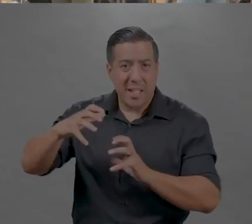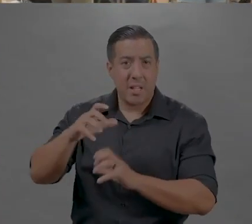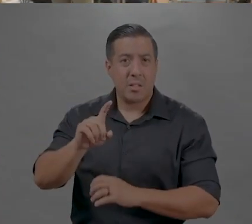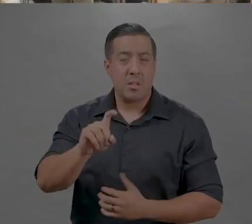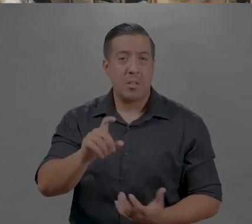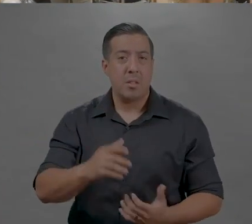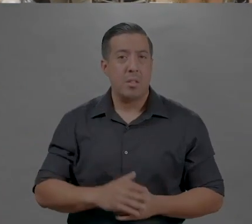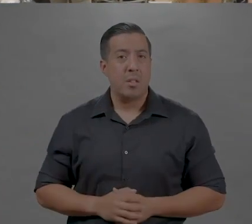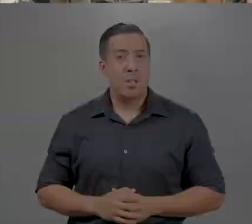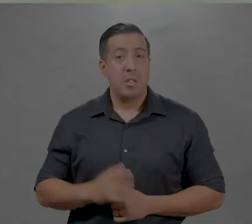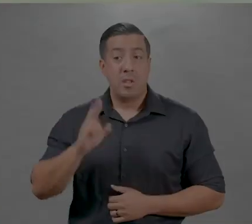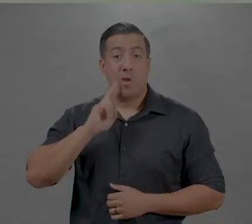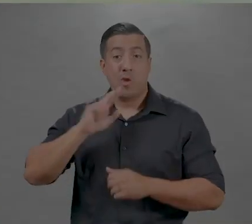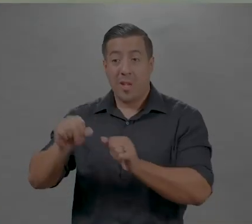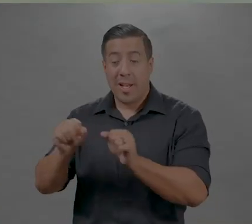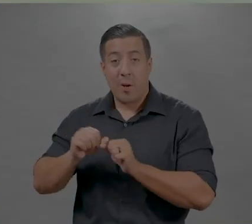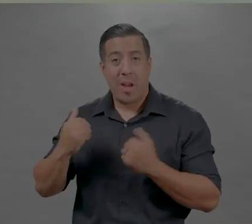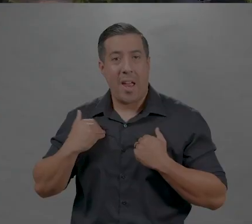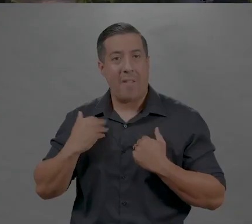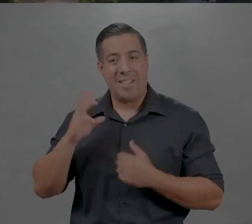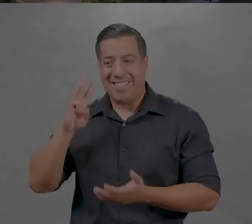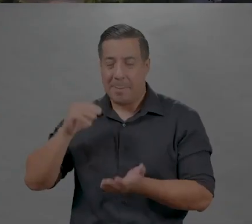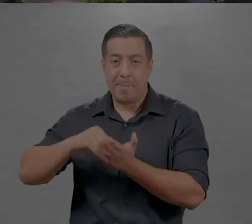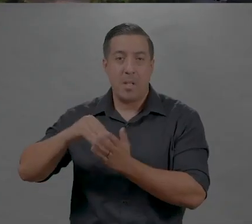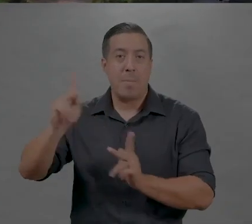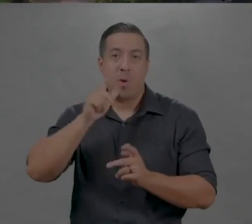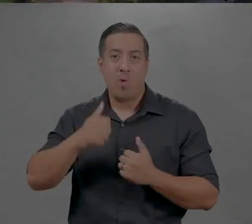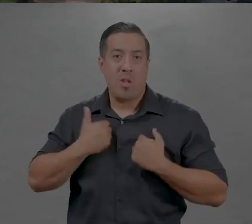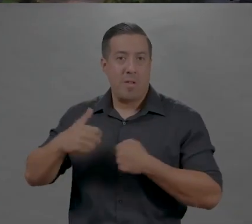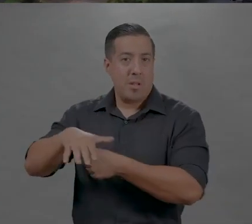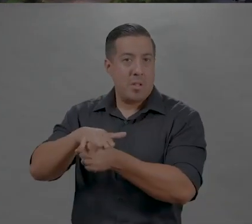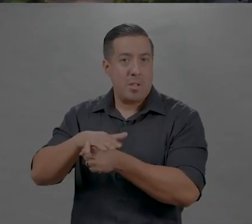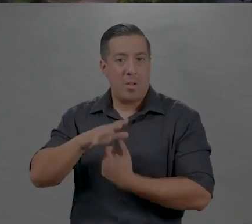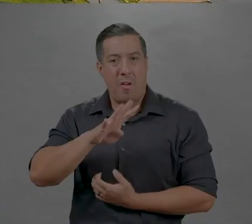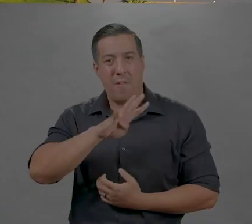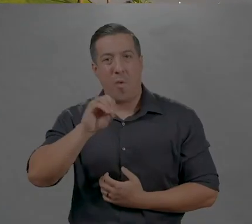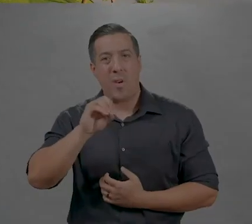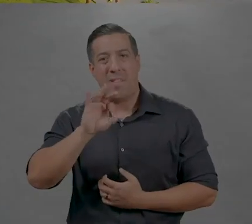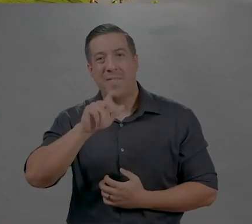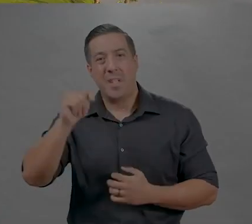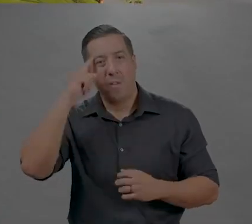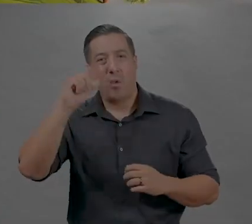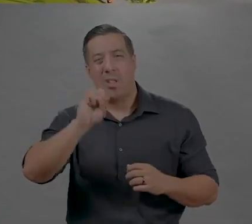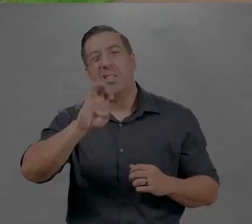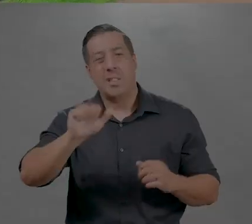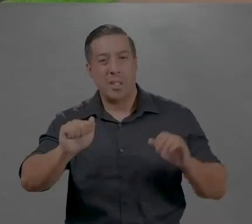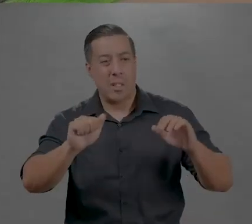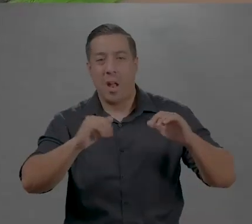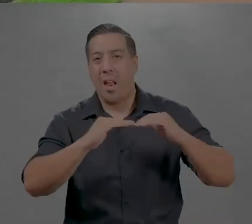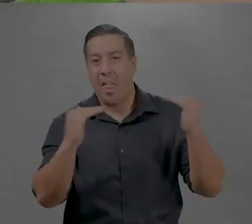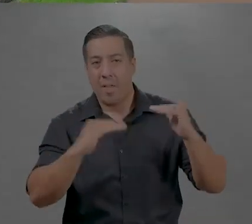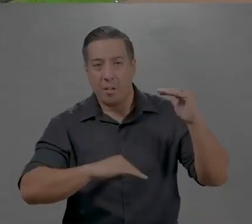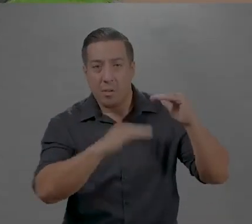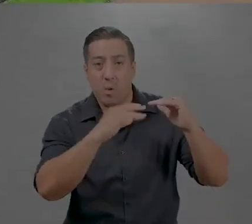disaster? The Houston area is home to more than 6 million people, most living just 40-some feet above sea level,